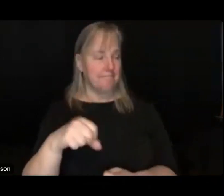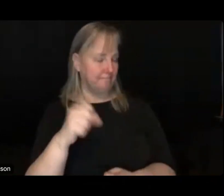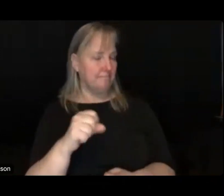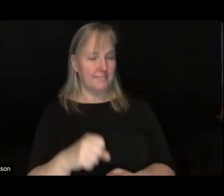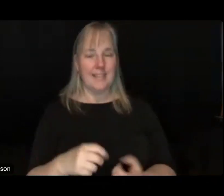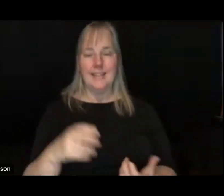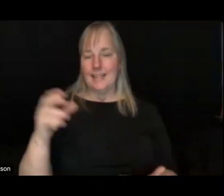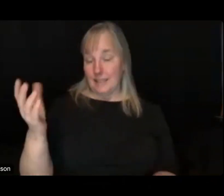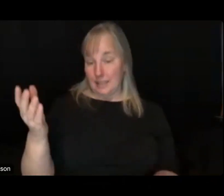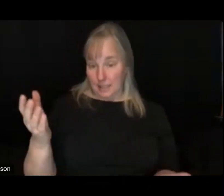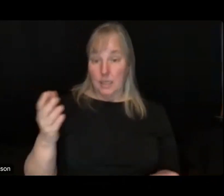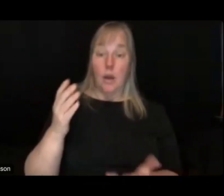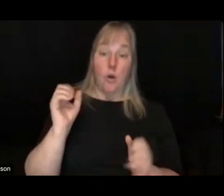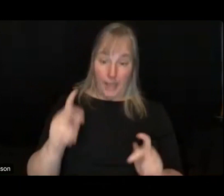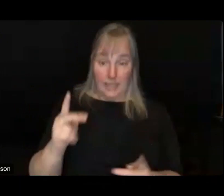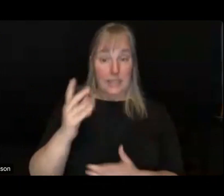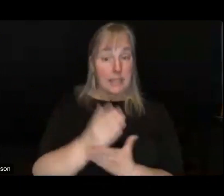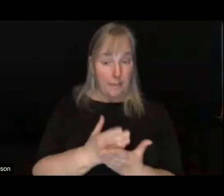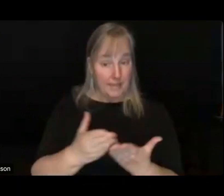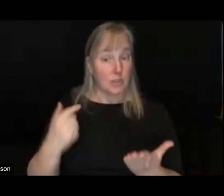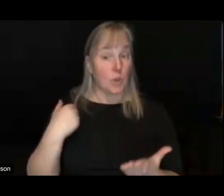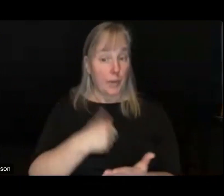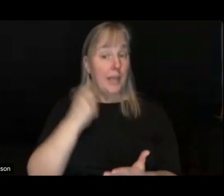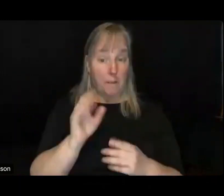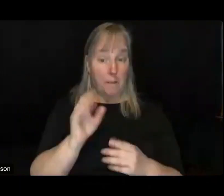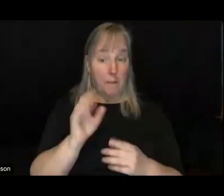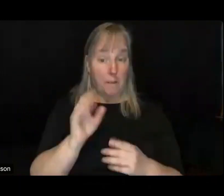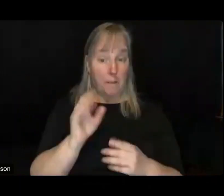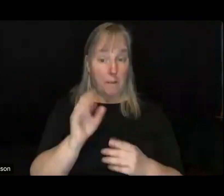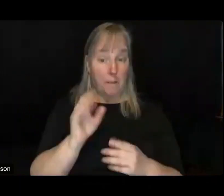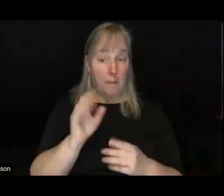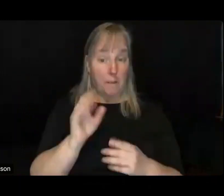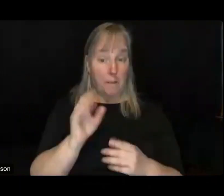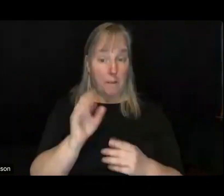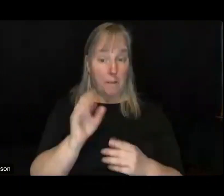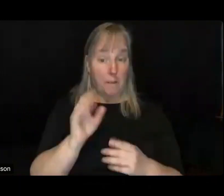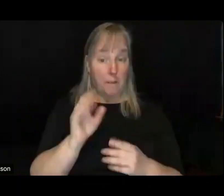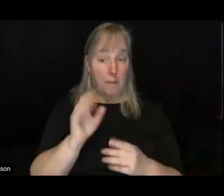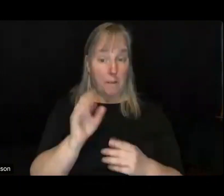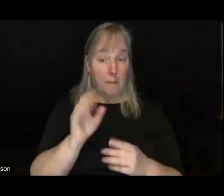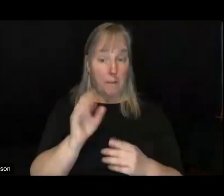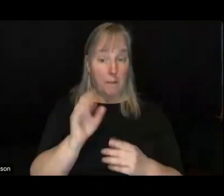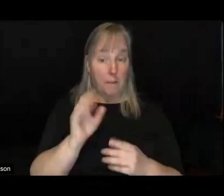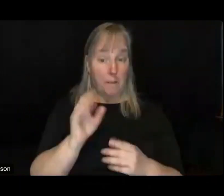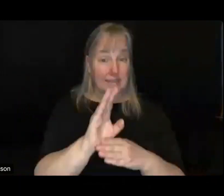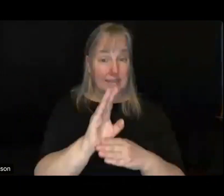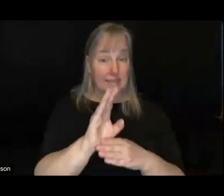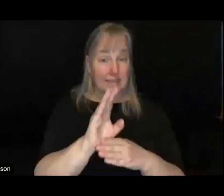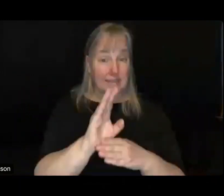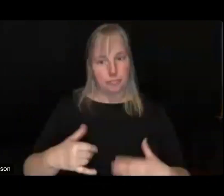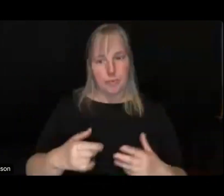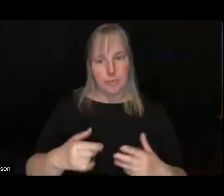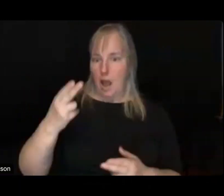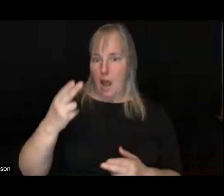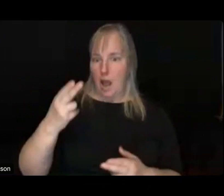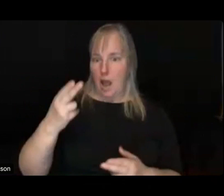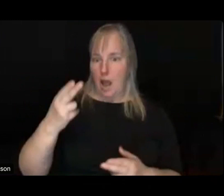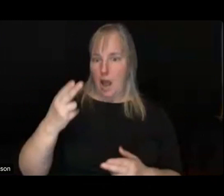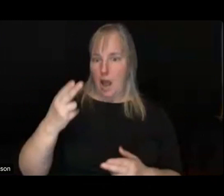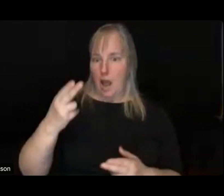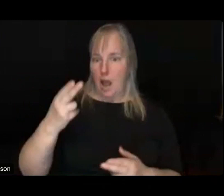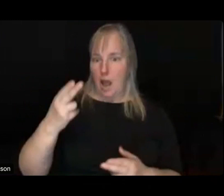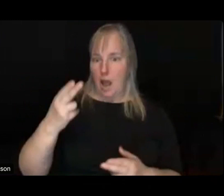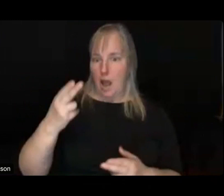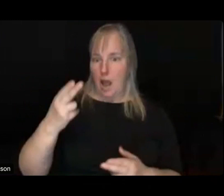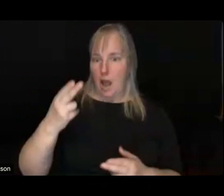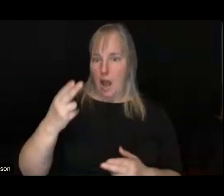things we hear from businesses regularly um, is the extremely high cost of living, which